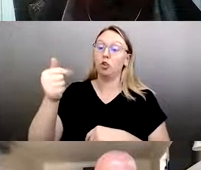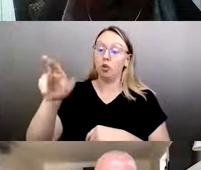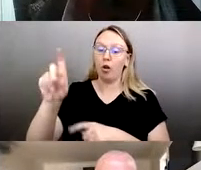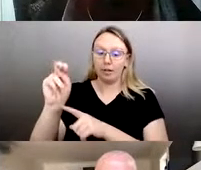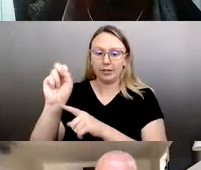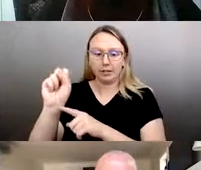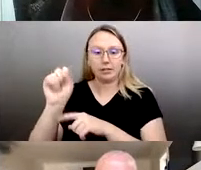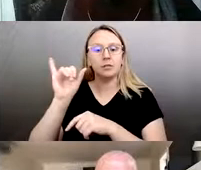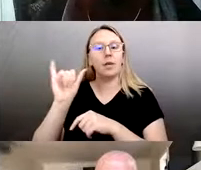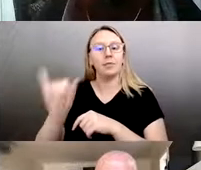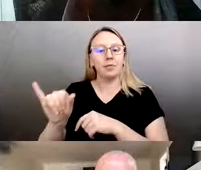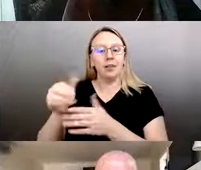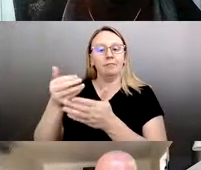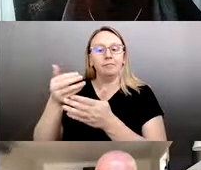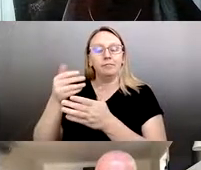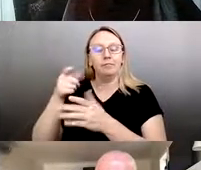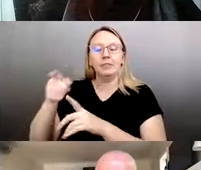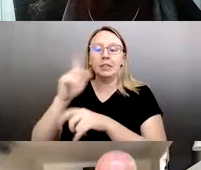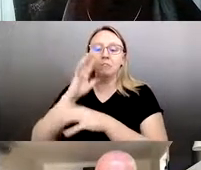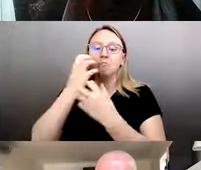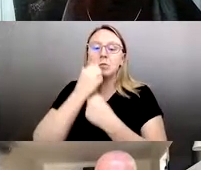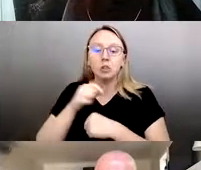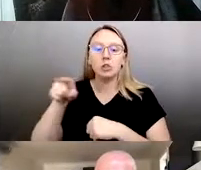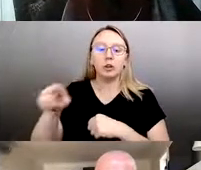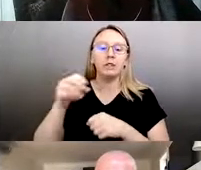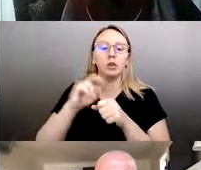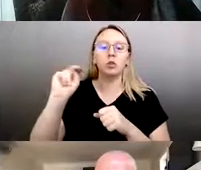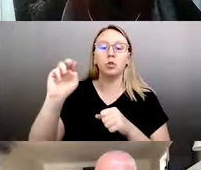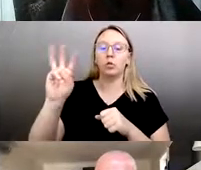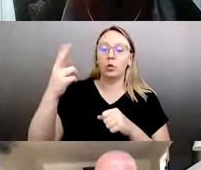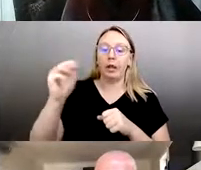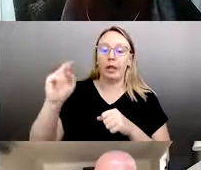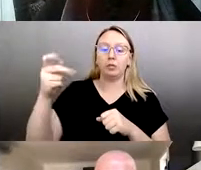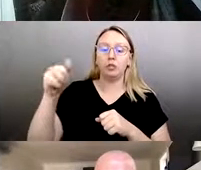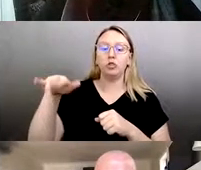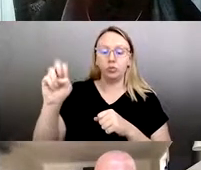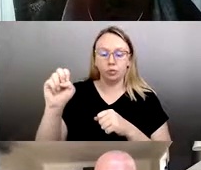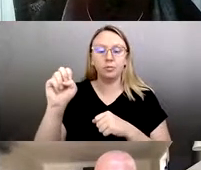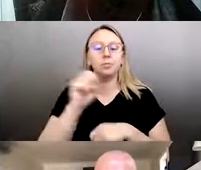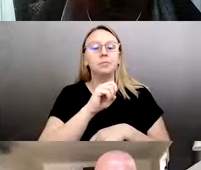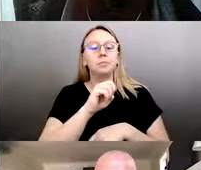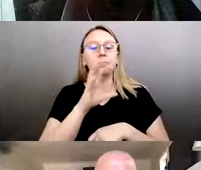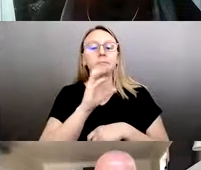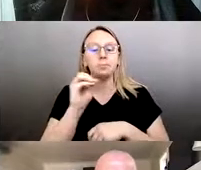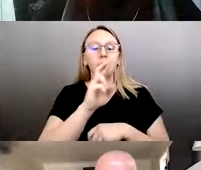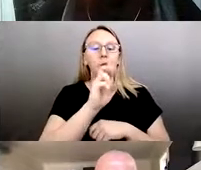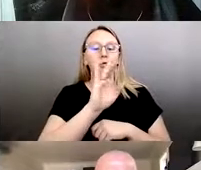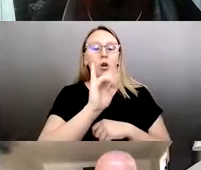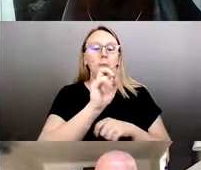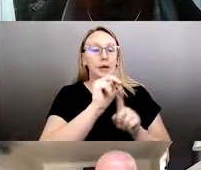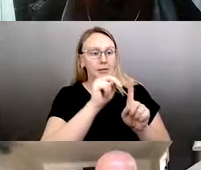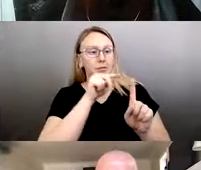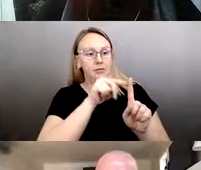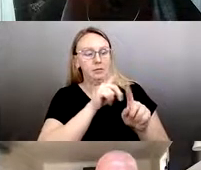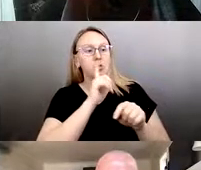New Hampshire. Or music by Alban Polashek, who served for decades as head of the sculpture department at the